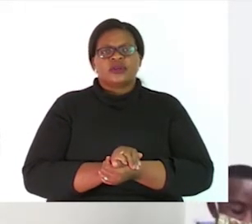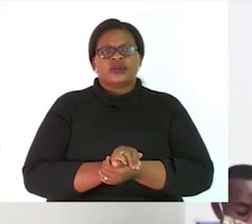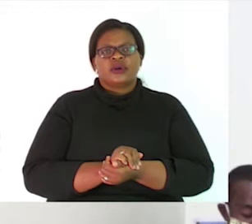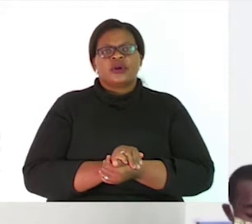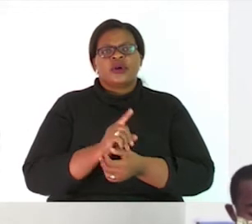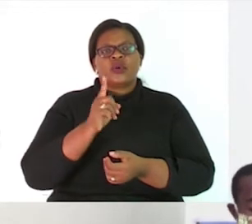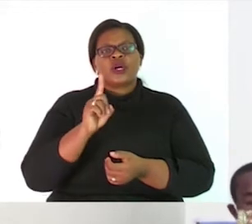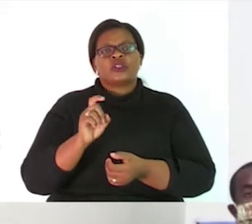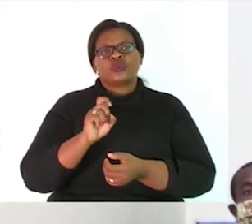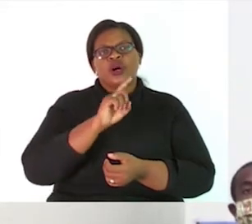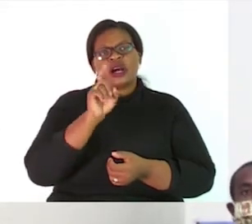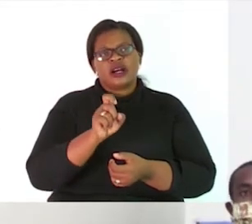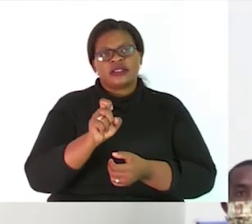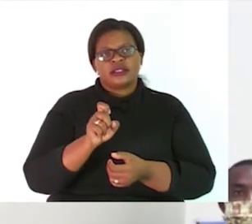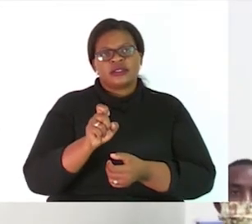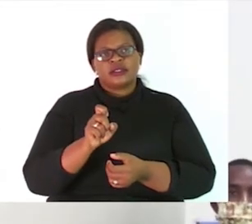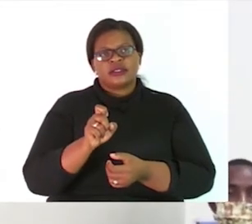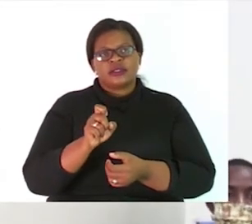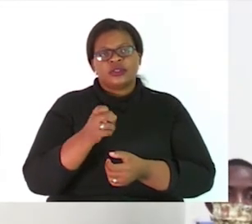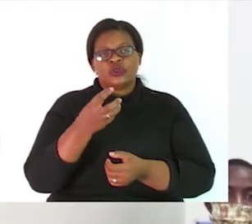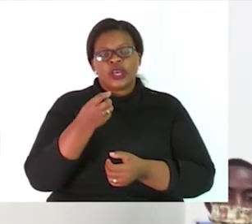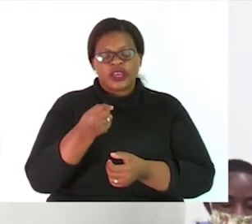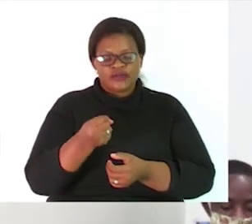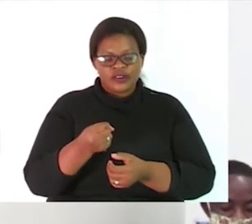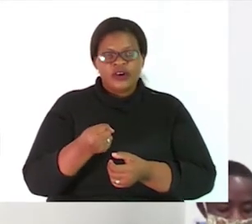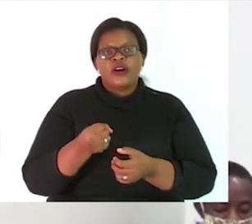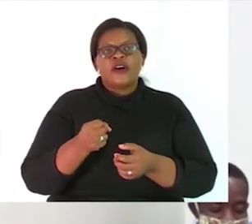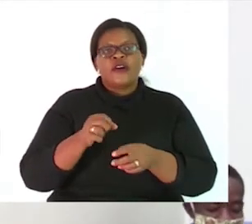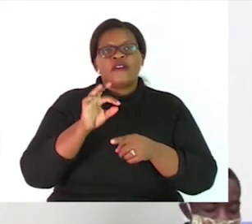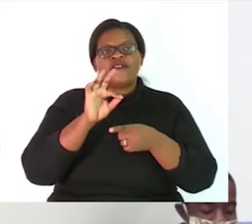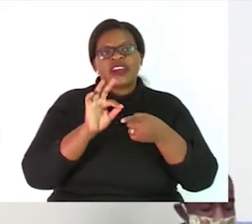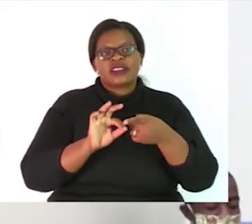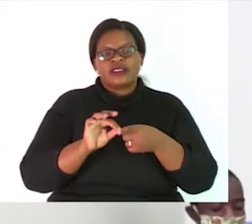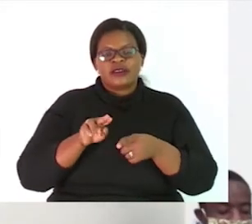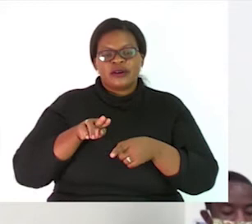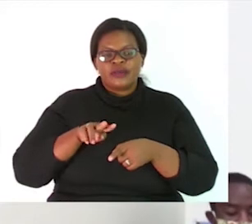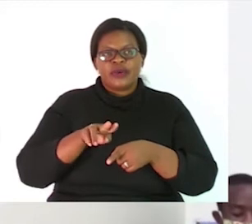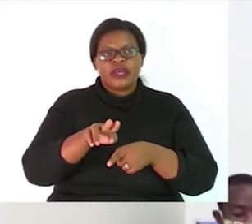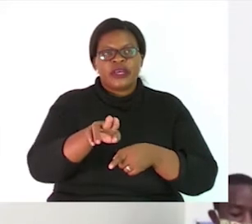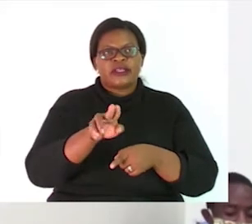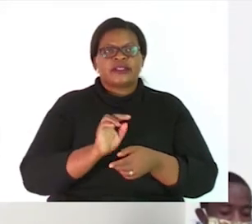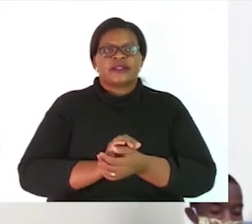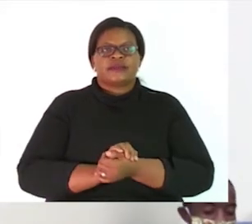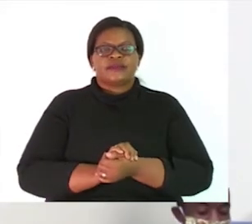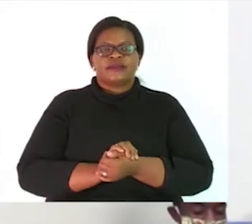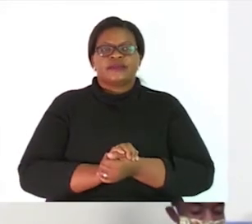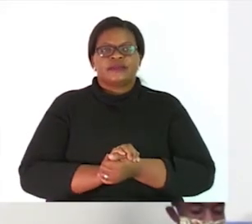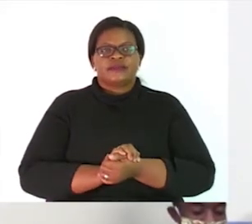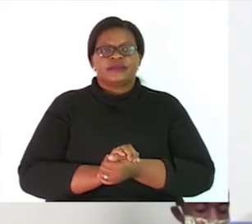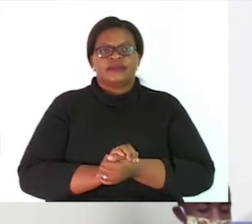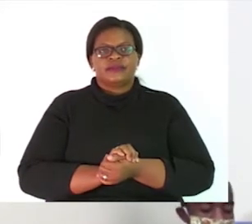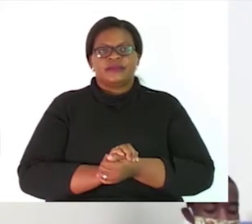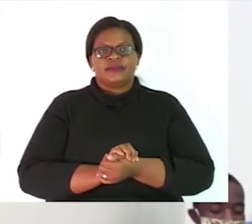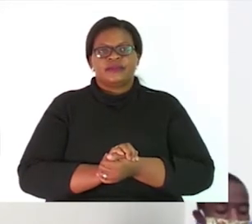we call factor pairs. Okay? Now, before we go into the depths of that,